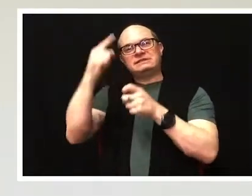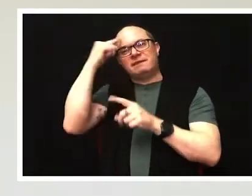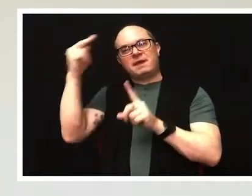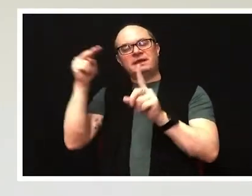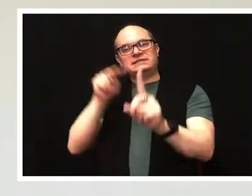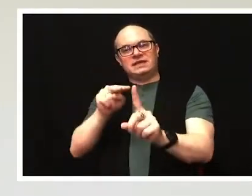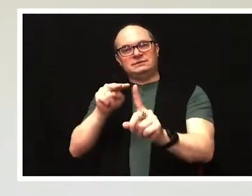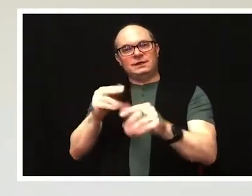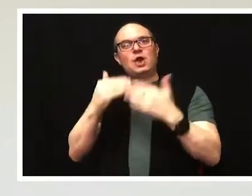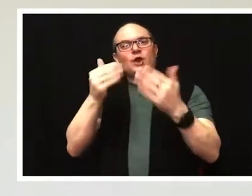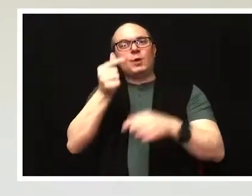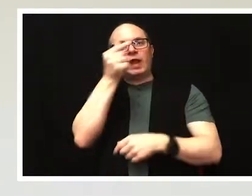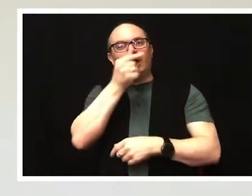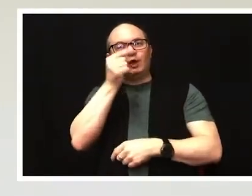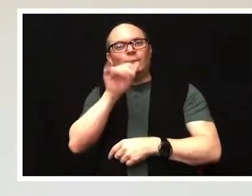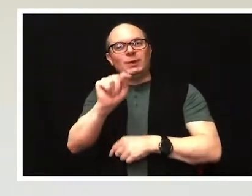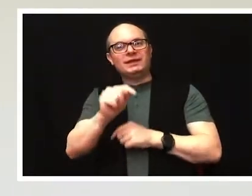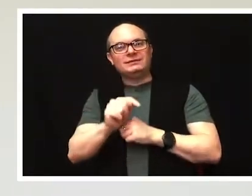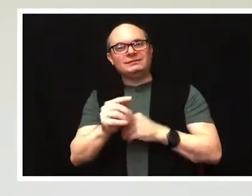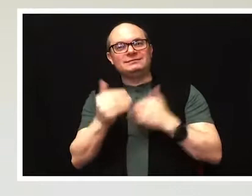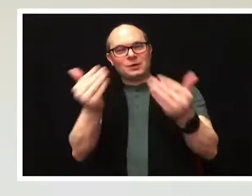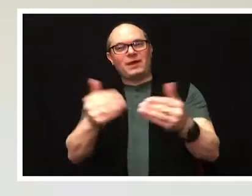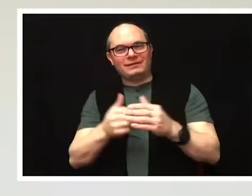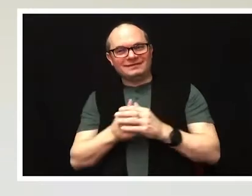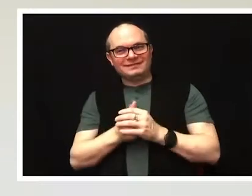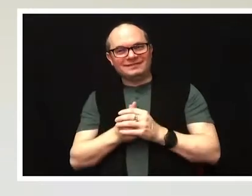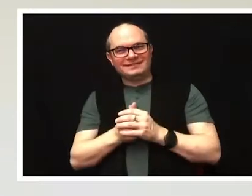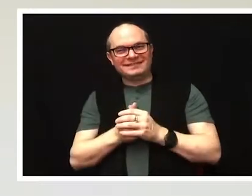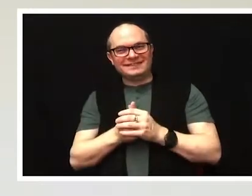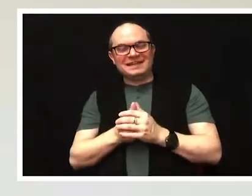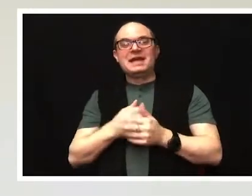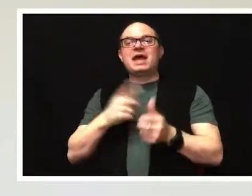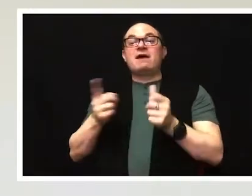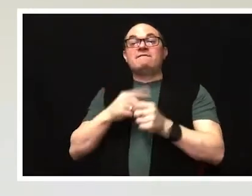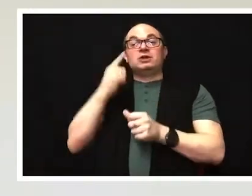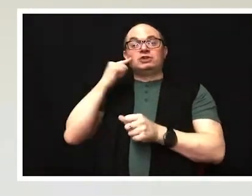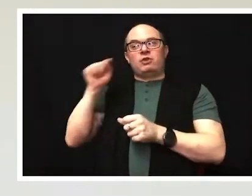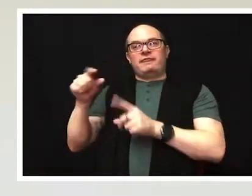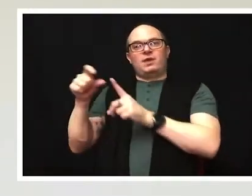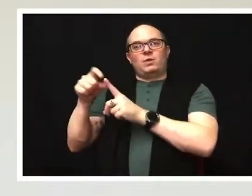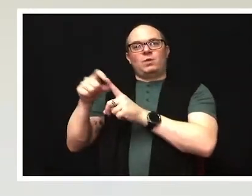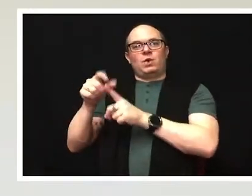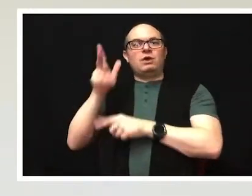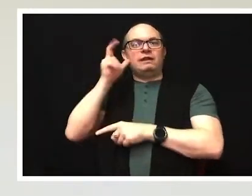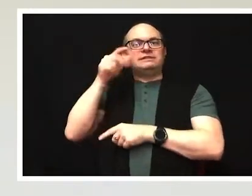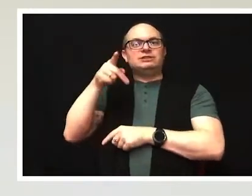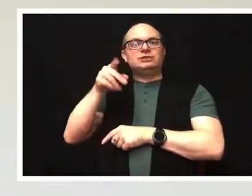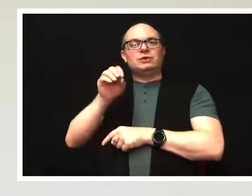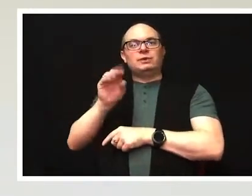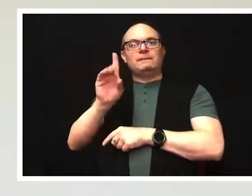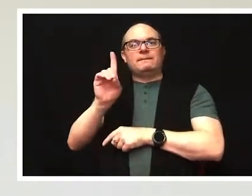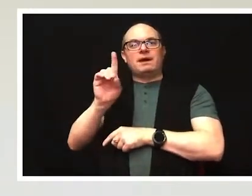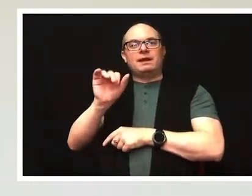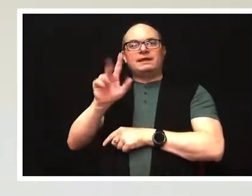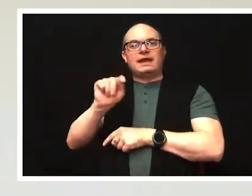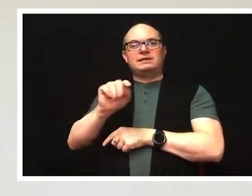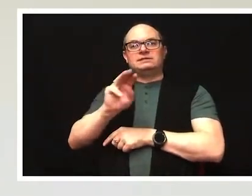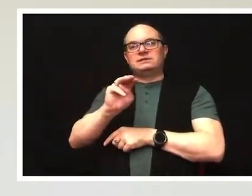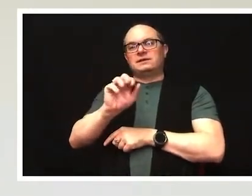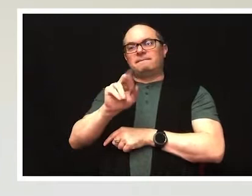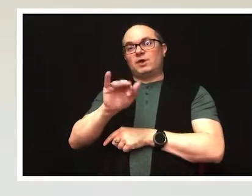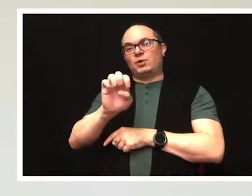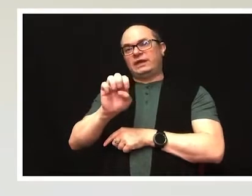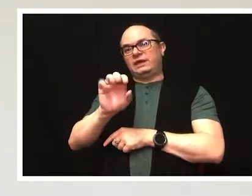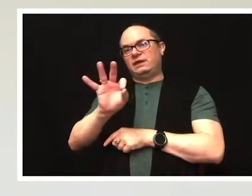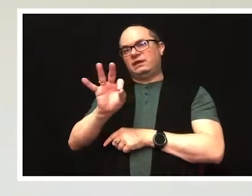mindset. Go ahead and Google it. I know you want to. I first heard this word listening to a podcast where Marie